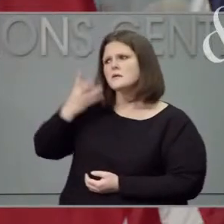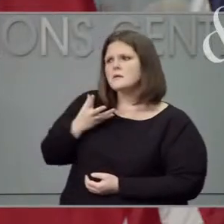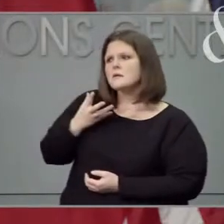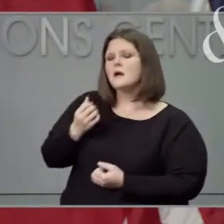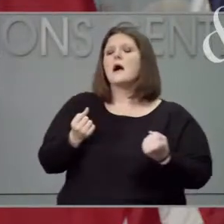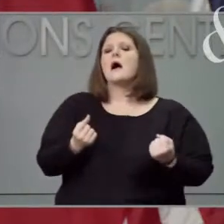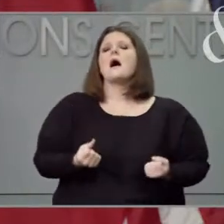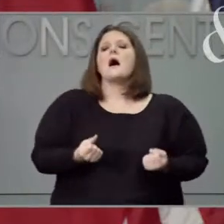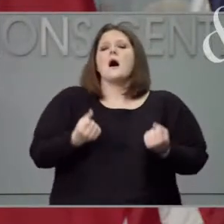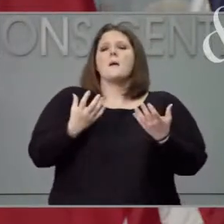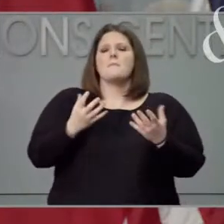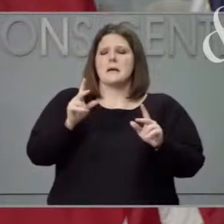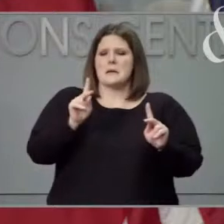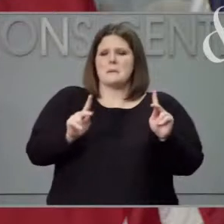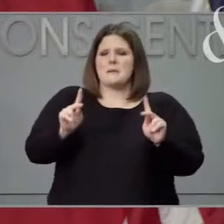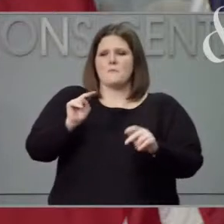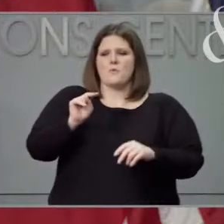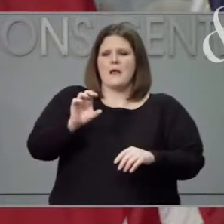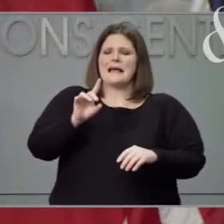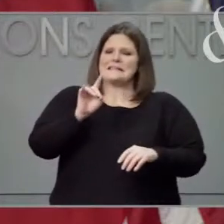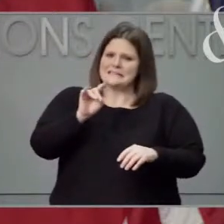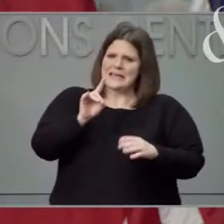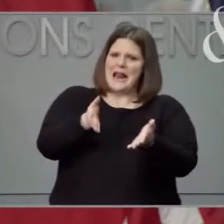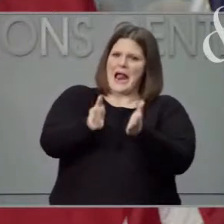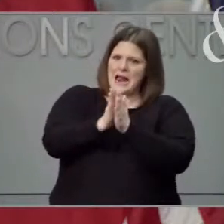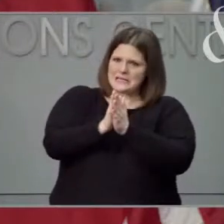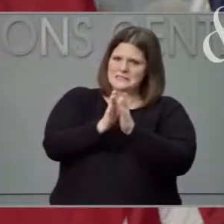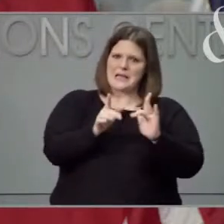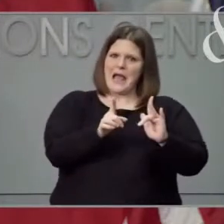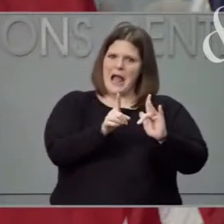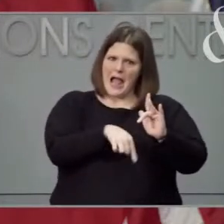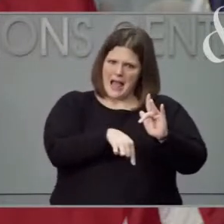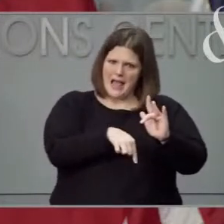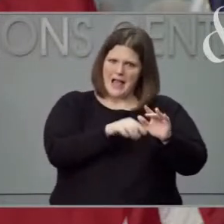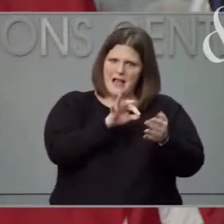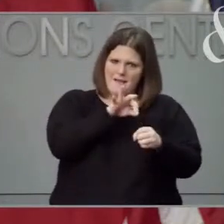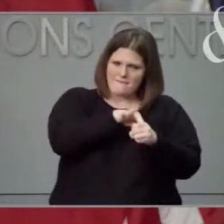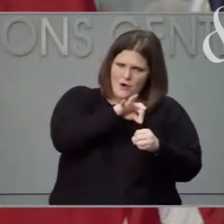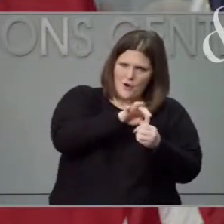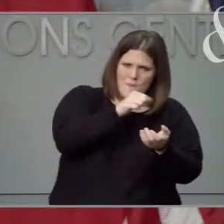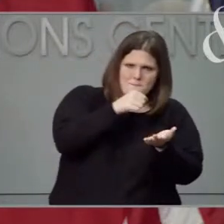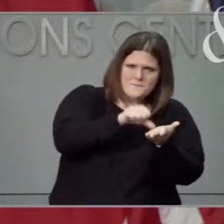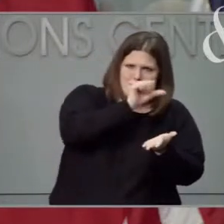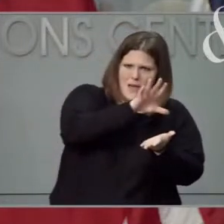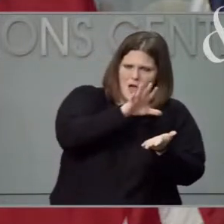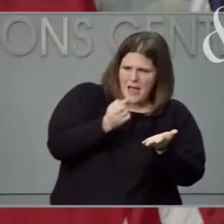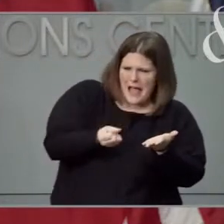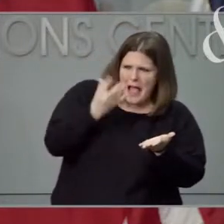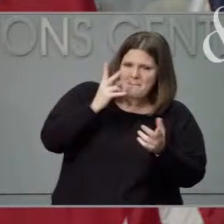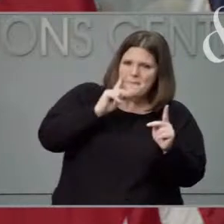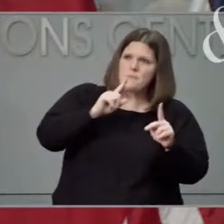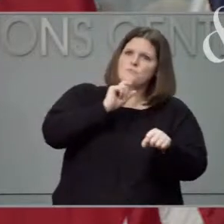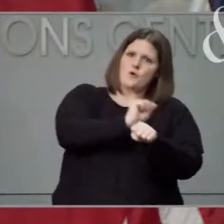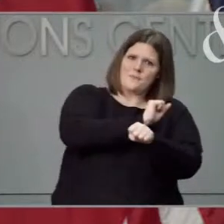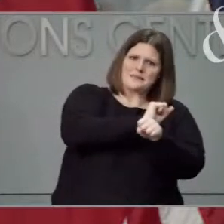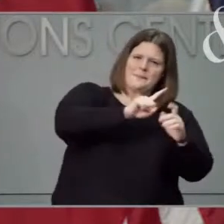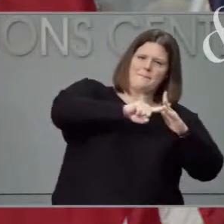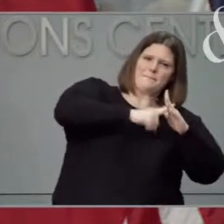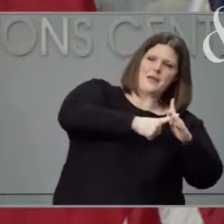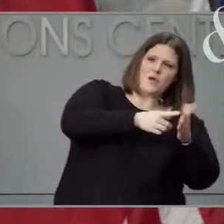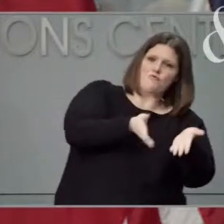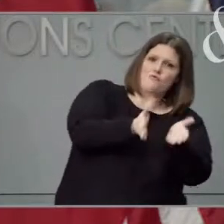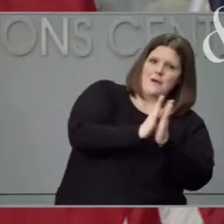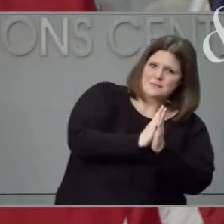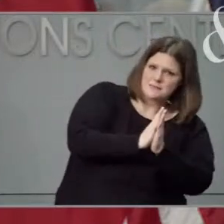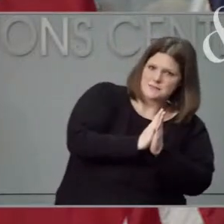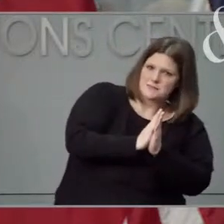requested absentee by mail ballots? And also, while I have you, was there a problem with Union